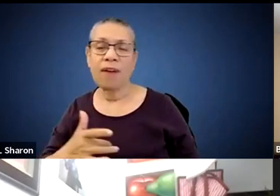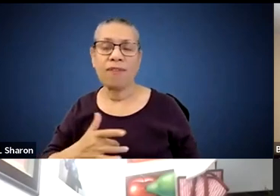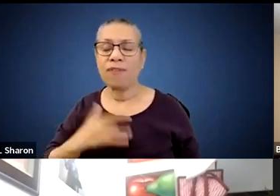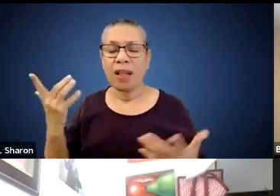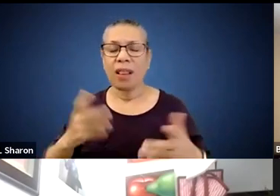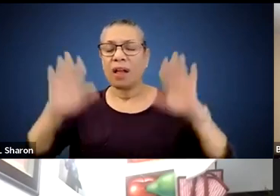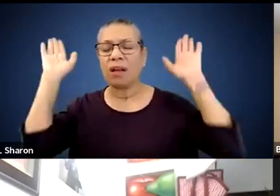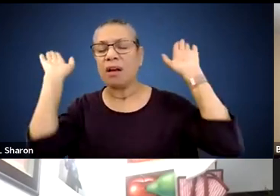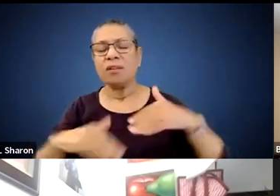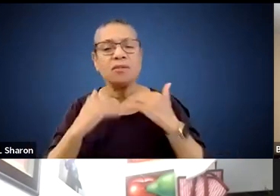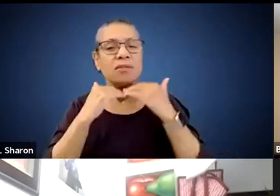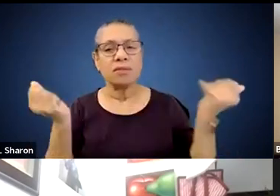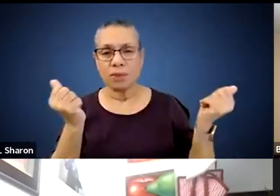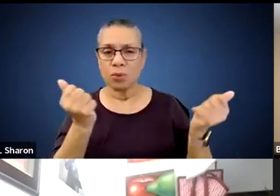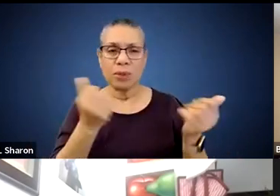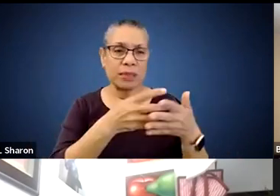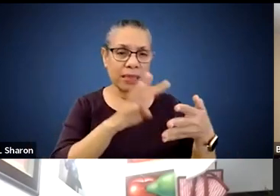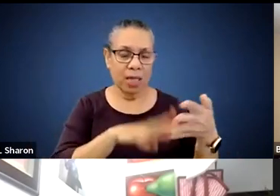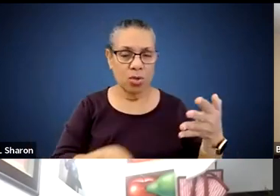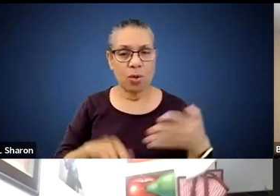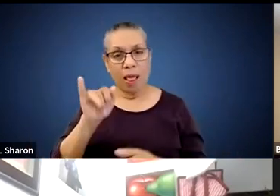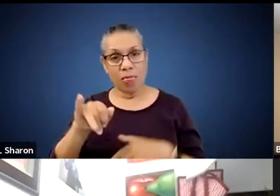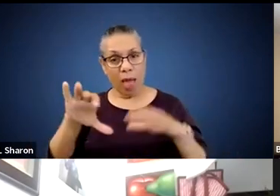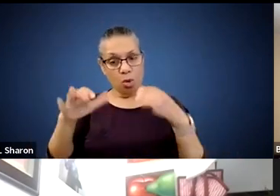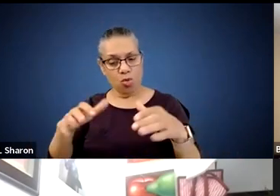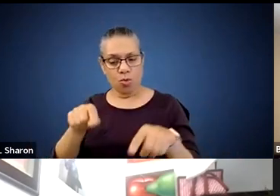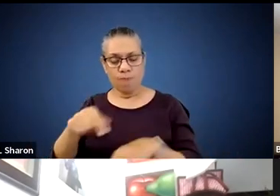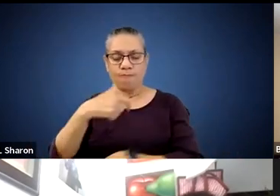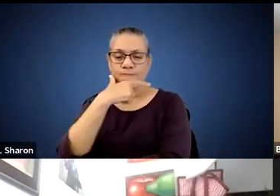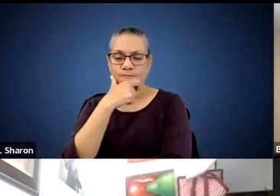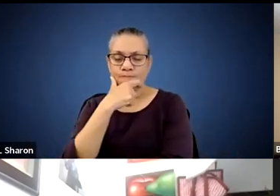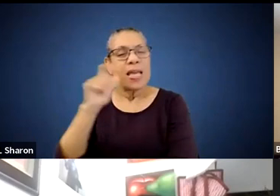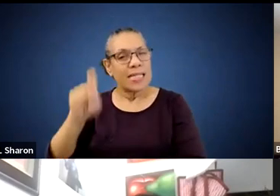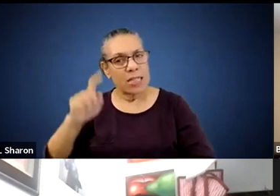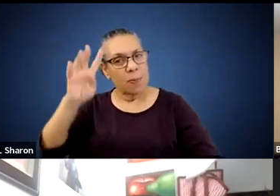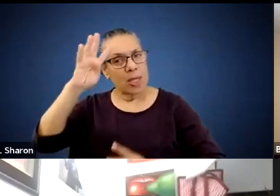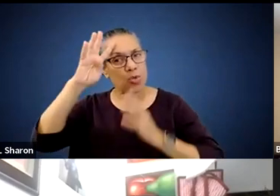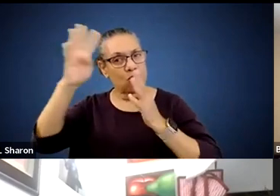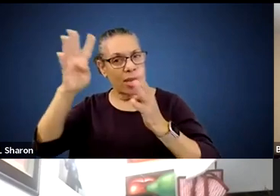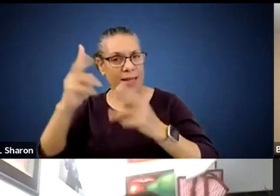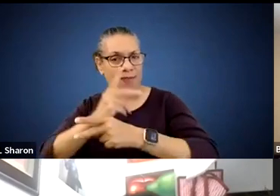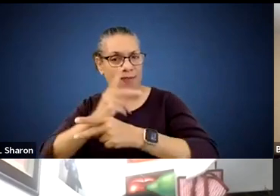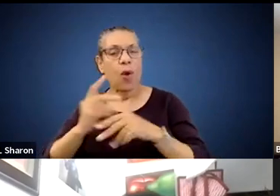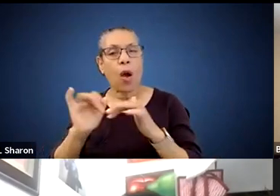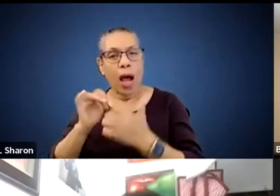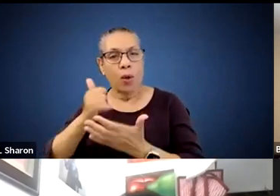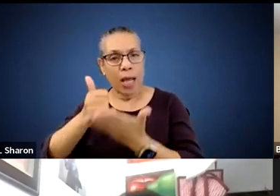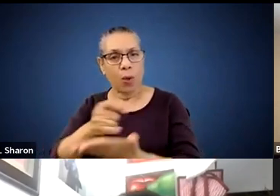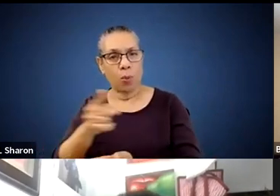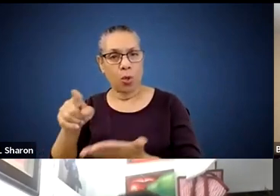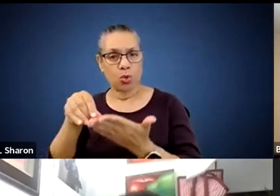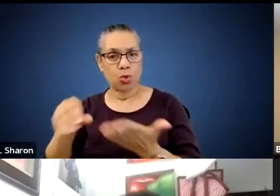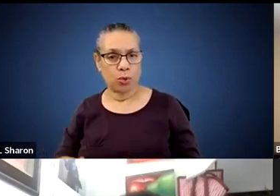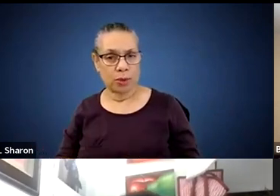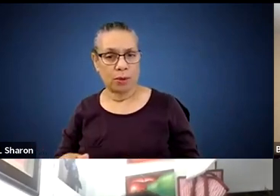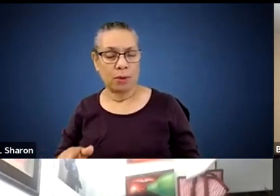their schedule um that's a group that we really need to think out of the box about for Solutions so I think you know as we